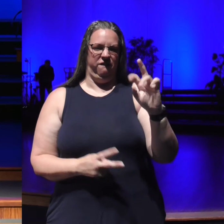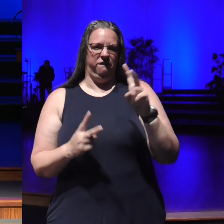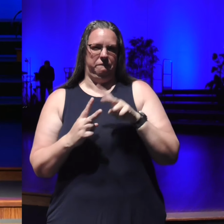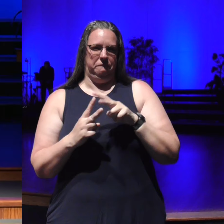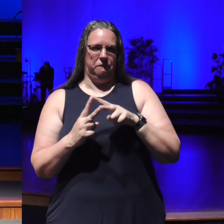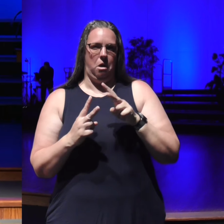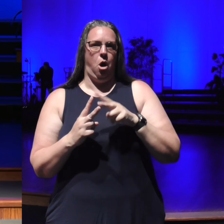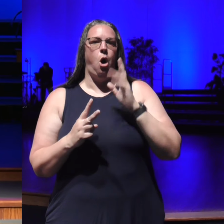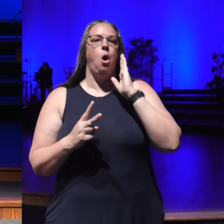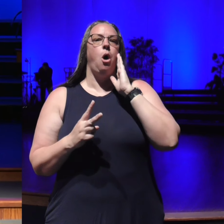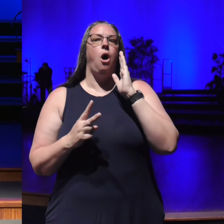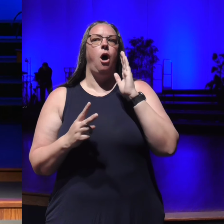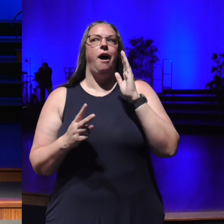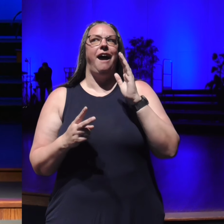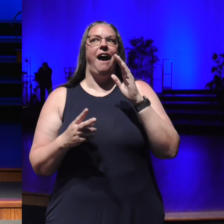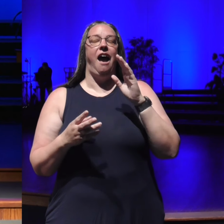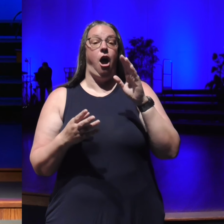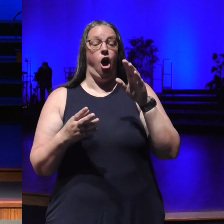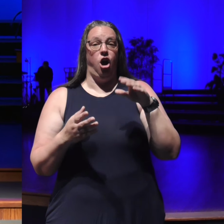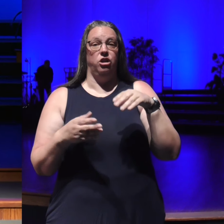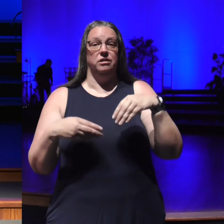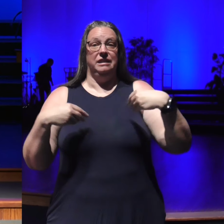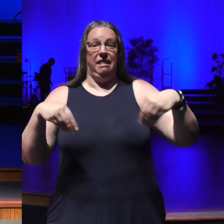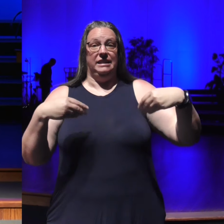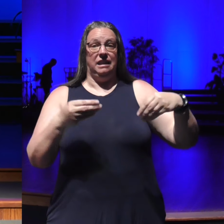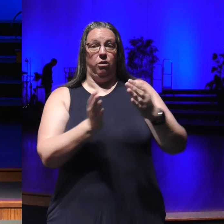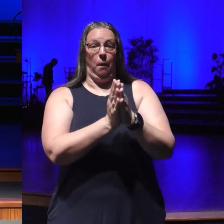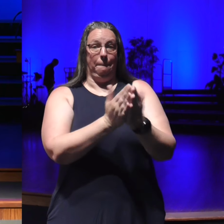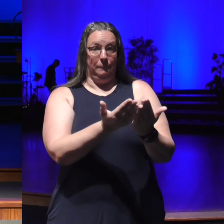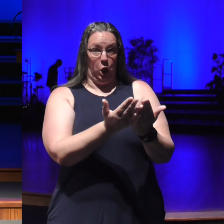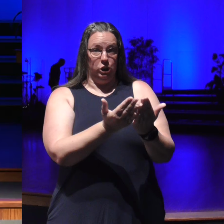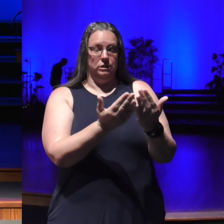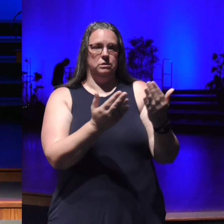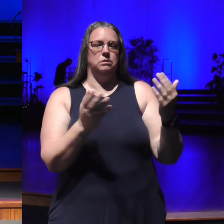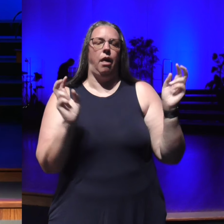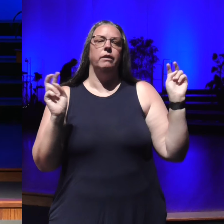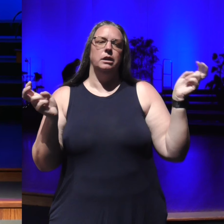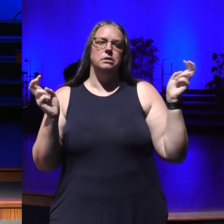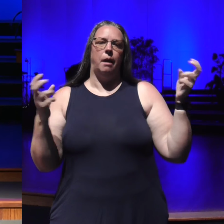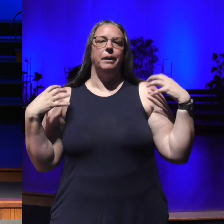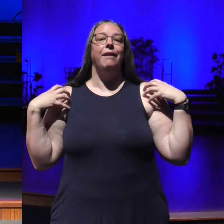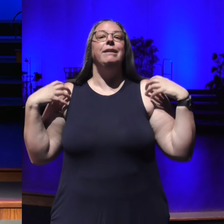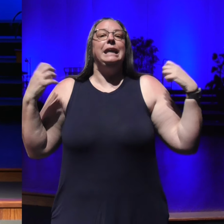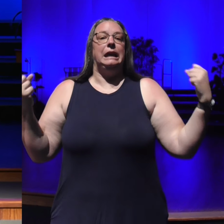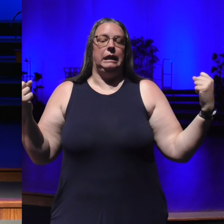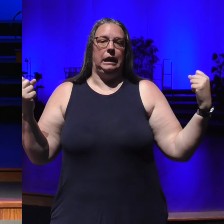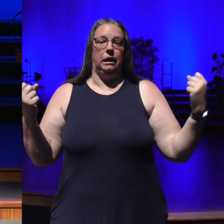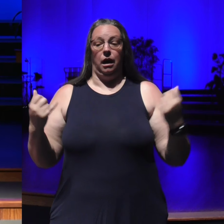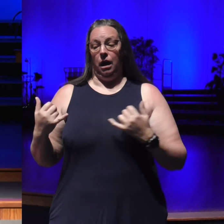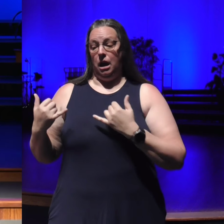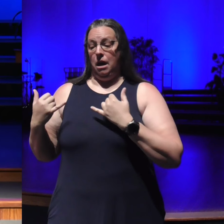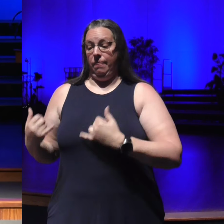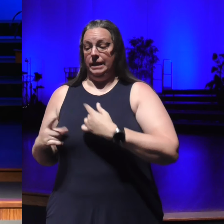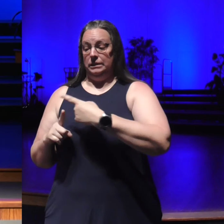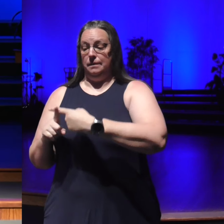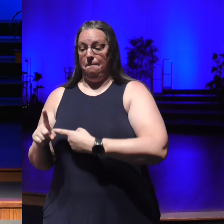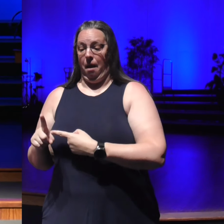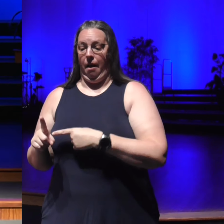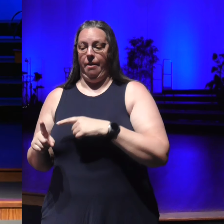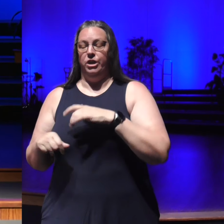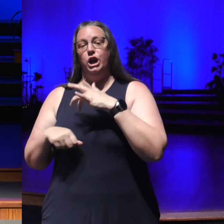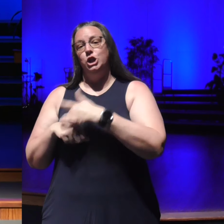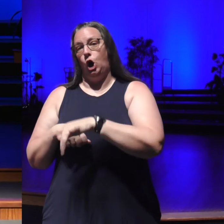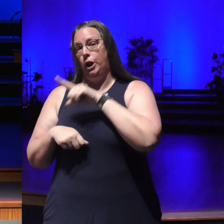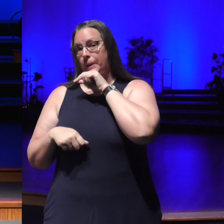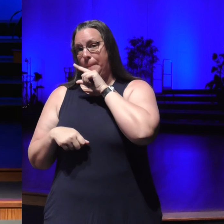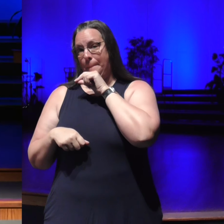them here. They're best-selling authors on the topic of healing, and we have early bird pricing all through July. And